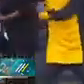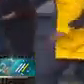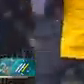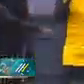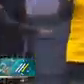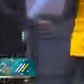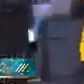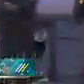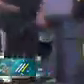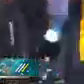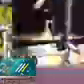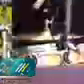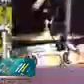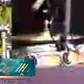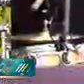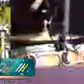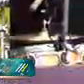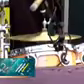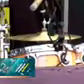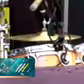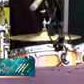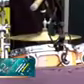fire fire